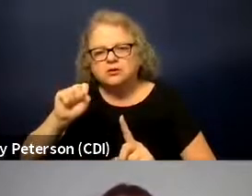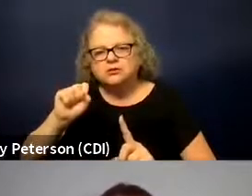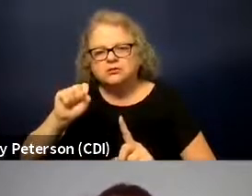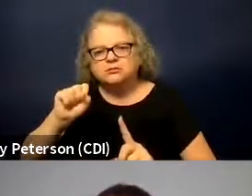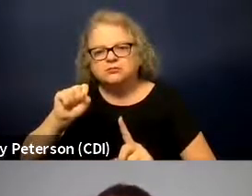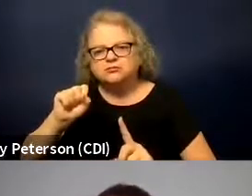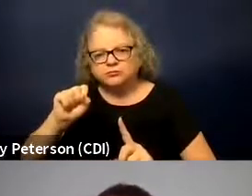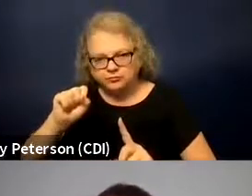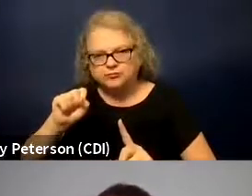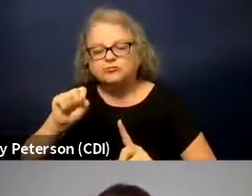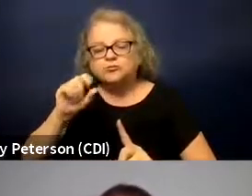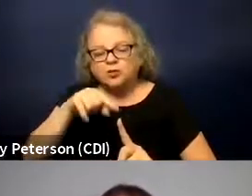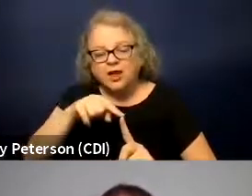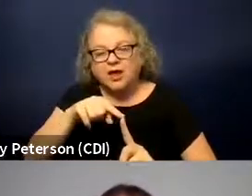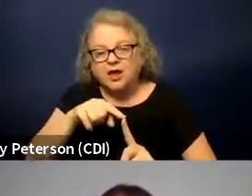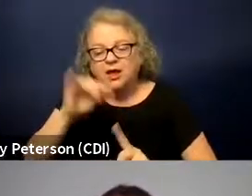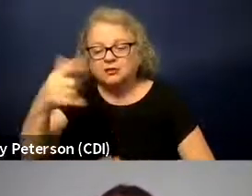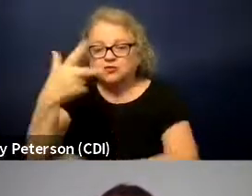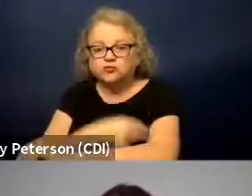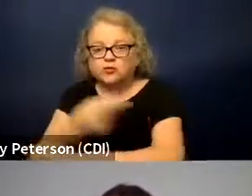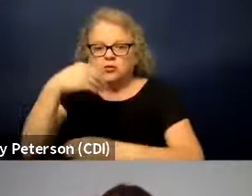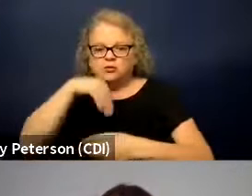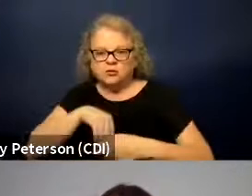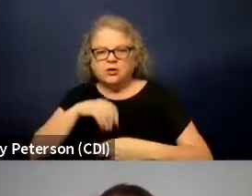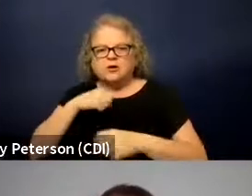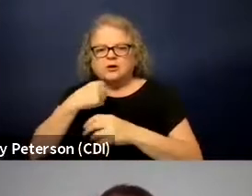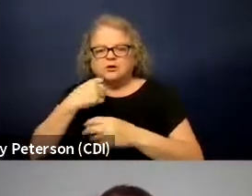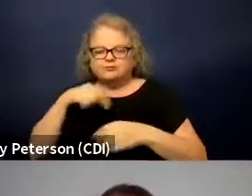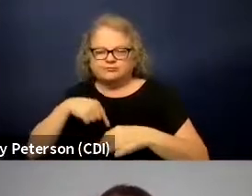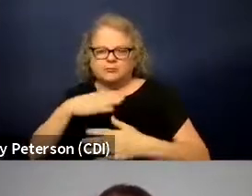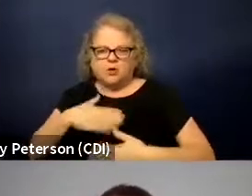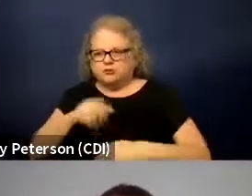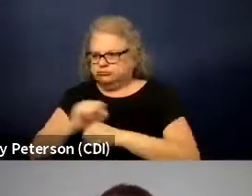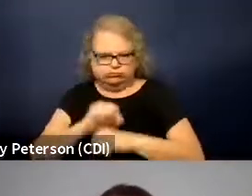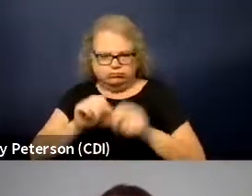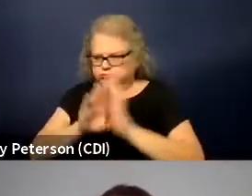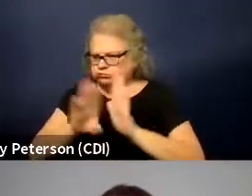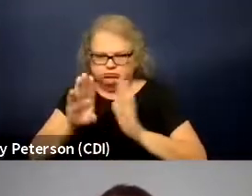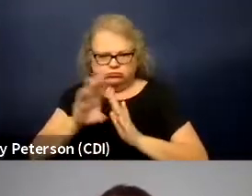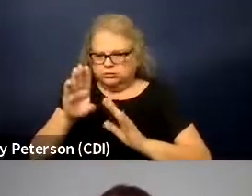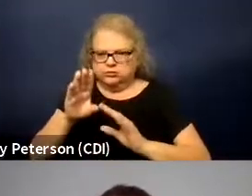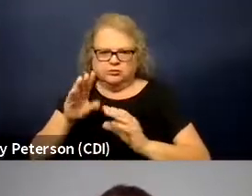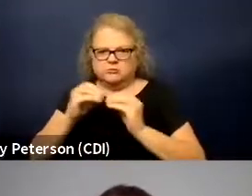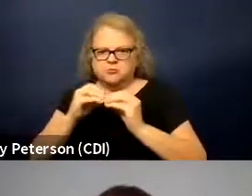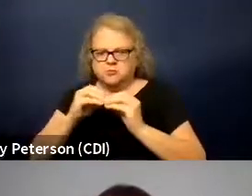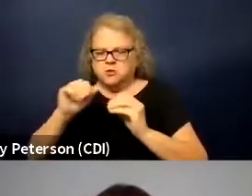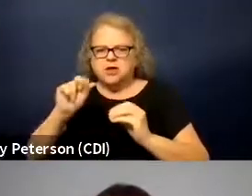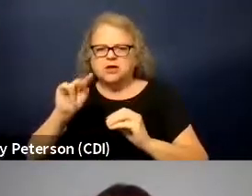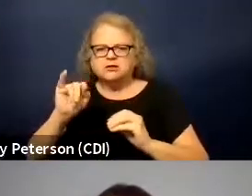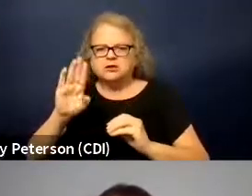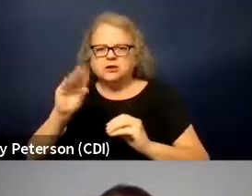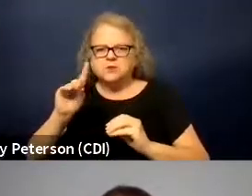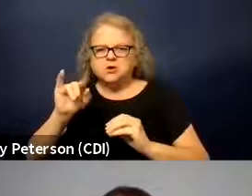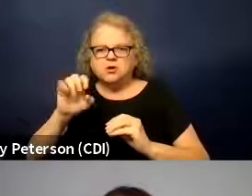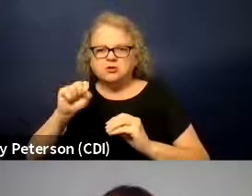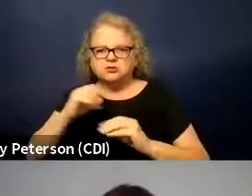you're vaccinated or not, if you are sick with COVID and at high risk of severe disease, maybe